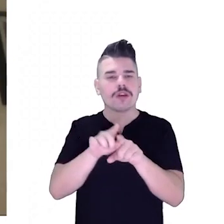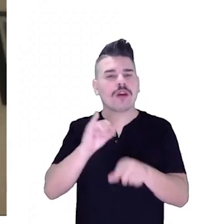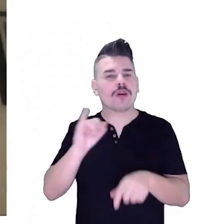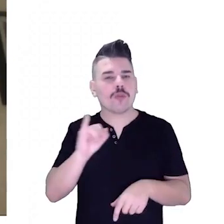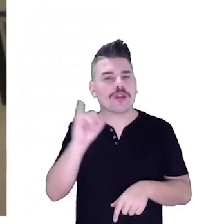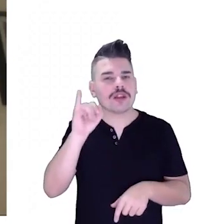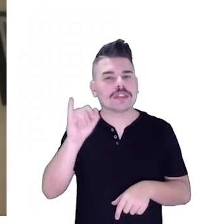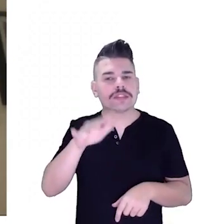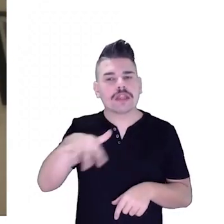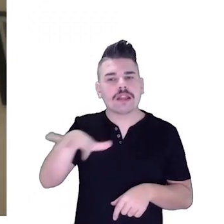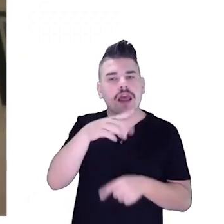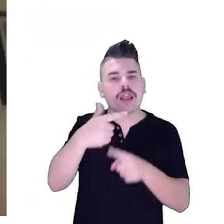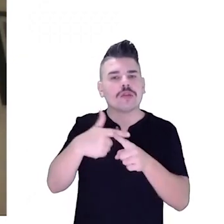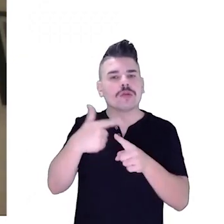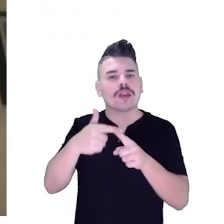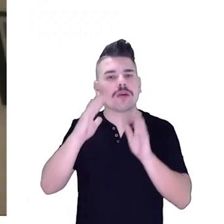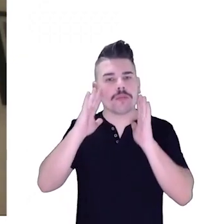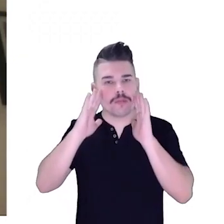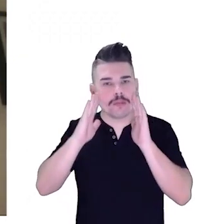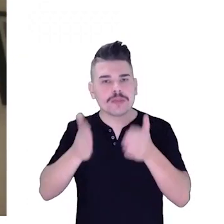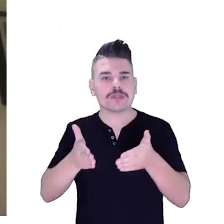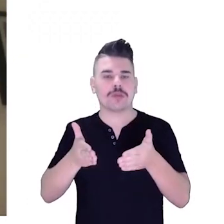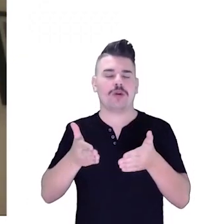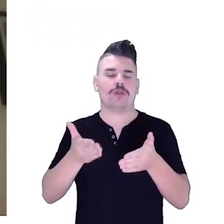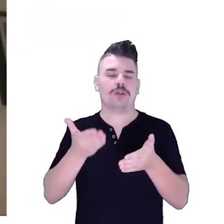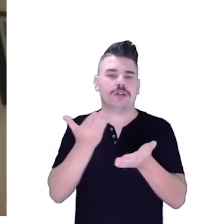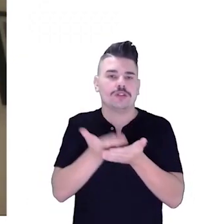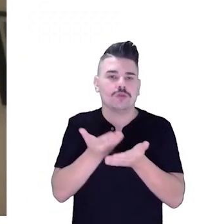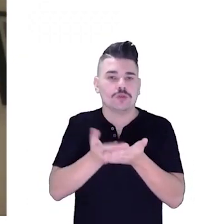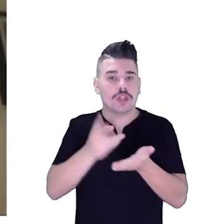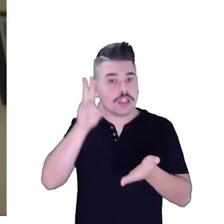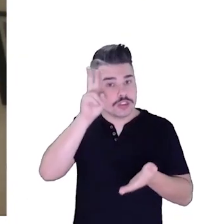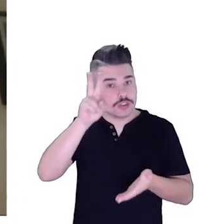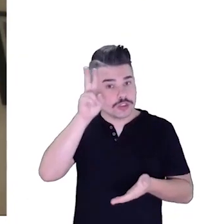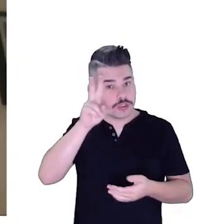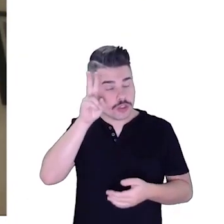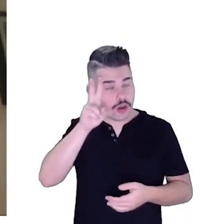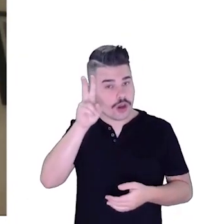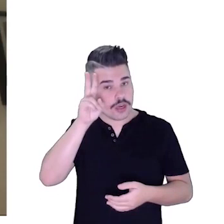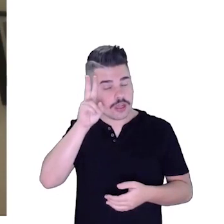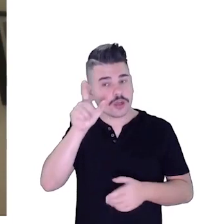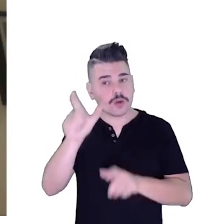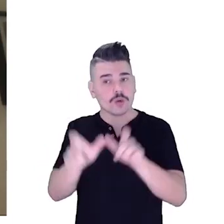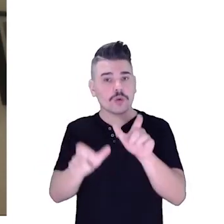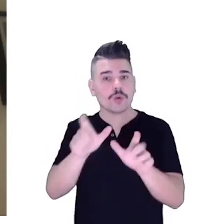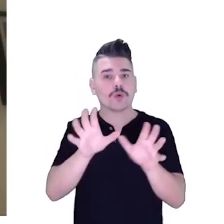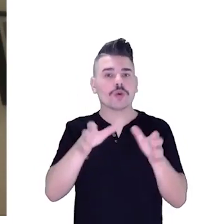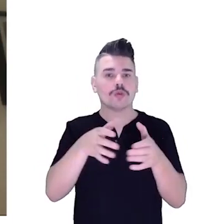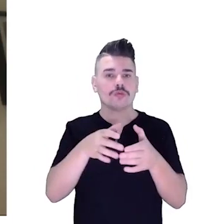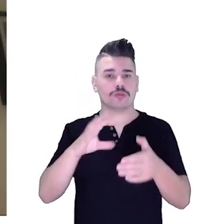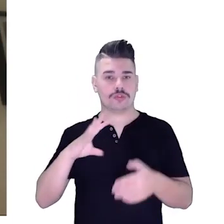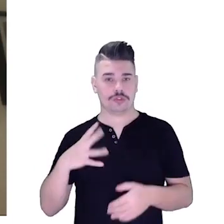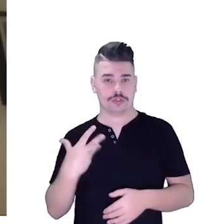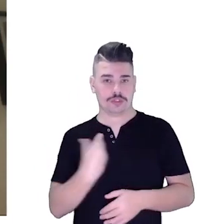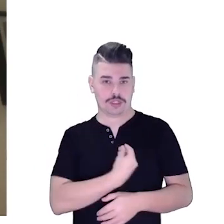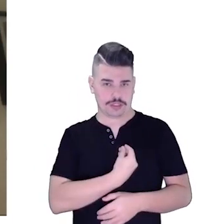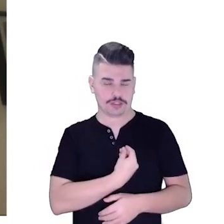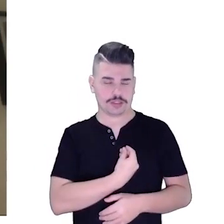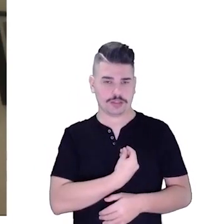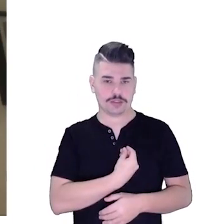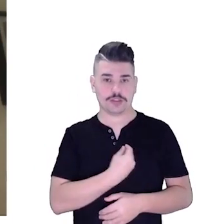no filme, e a importância delas para história, então, dos